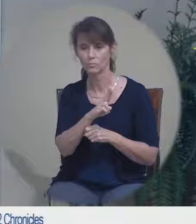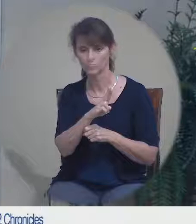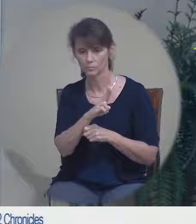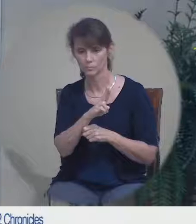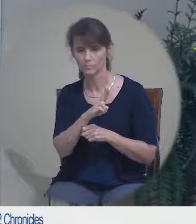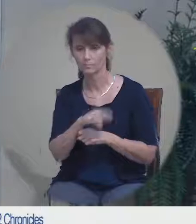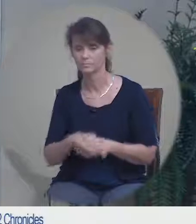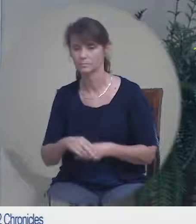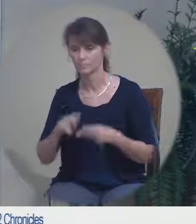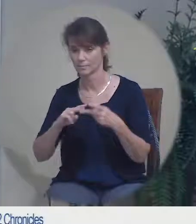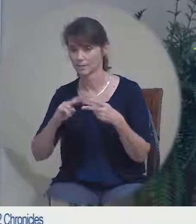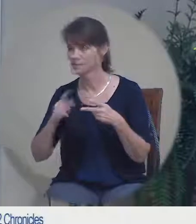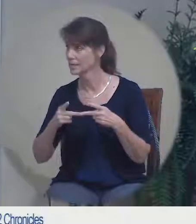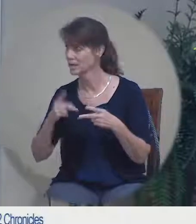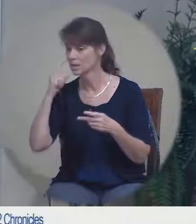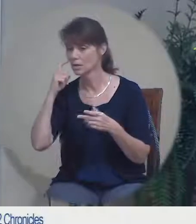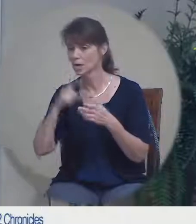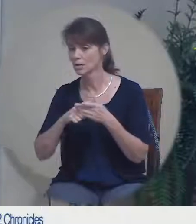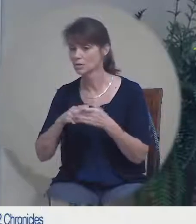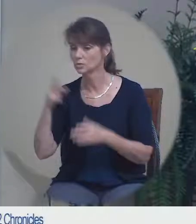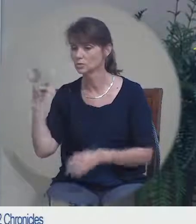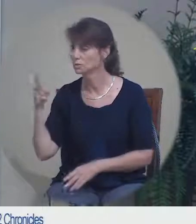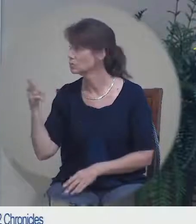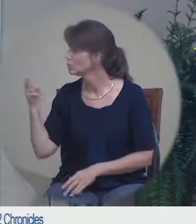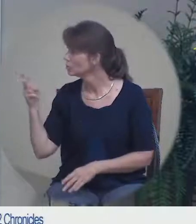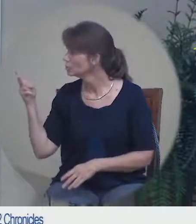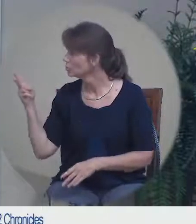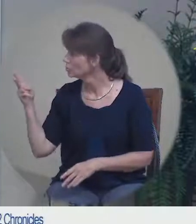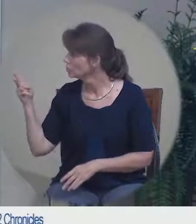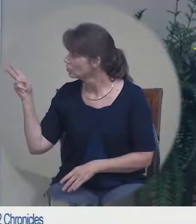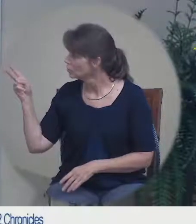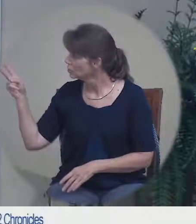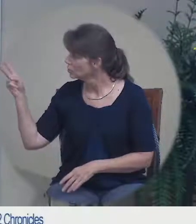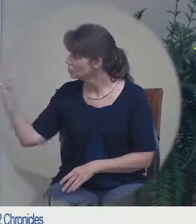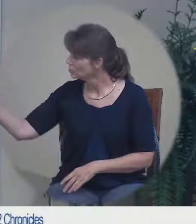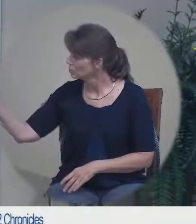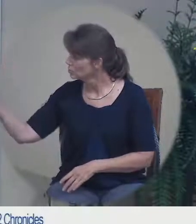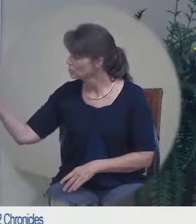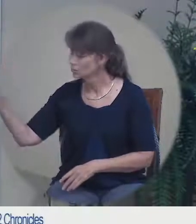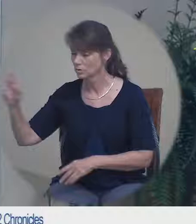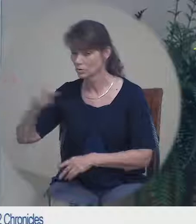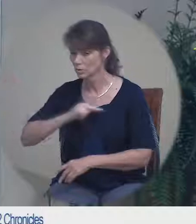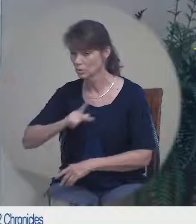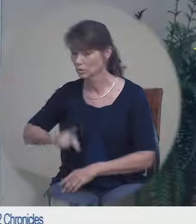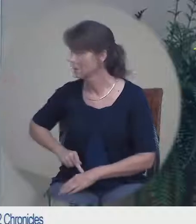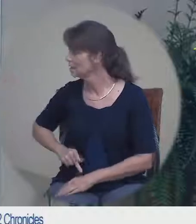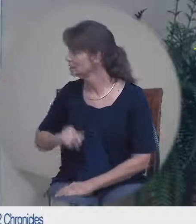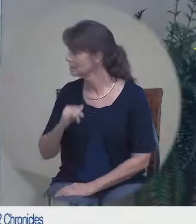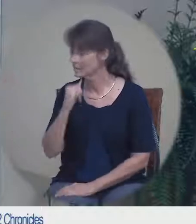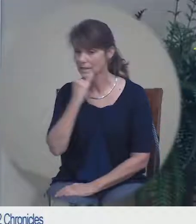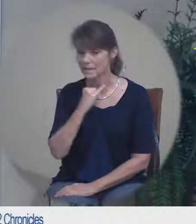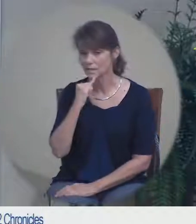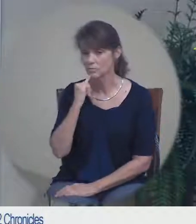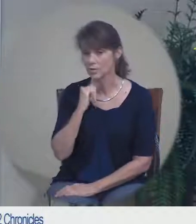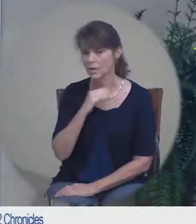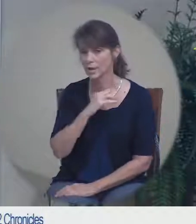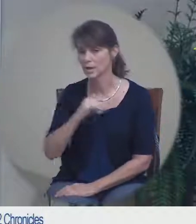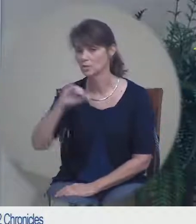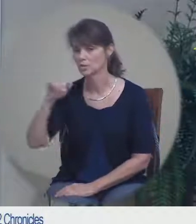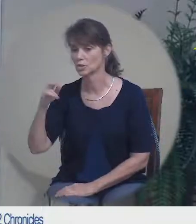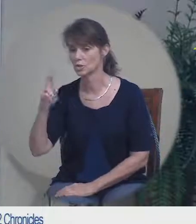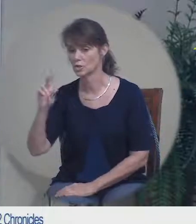at is these 2 kings that kind of roughly correspond to each other, Israel in the north and Judah in the south, and that would